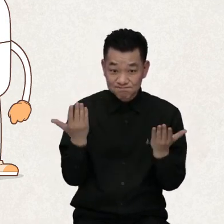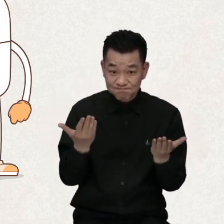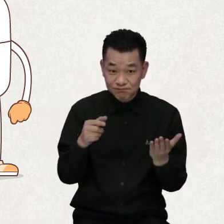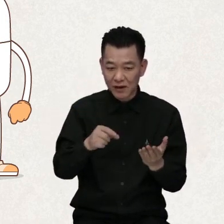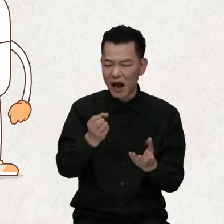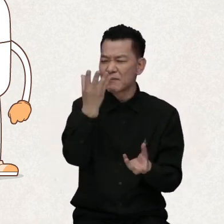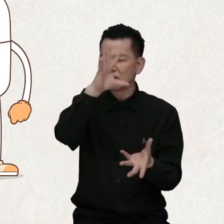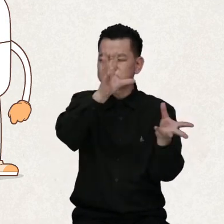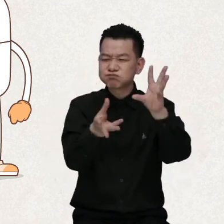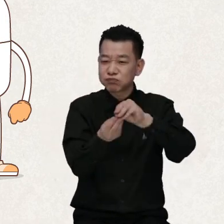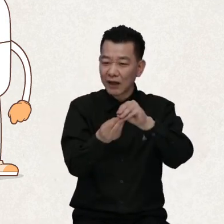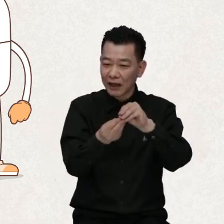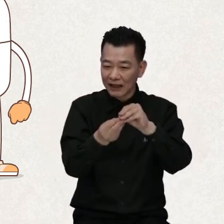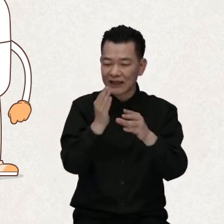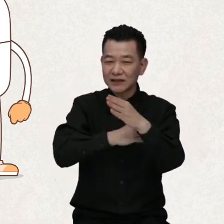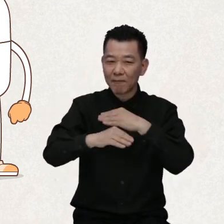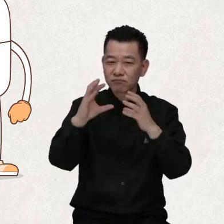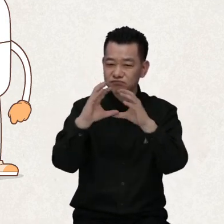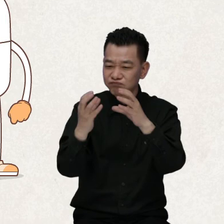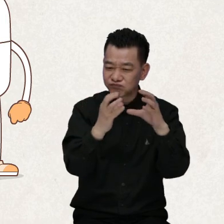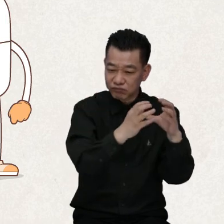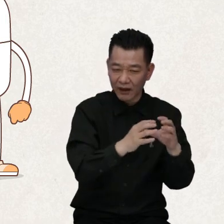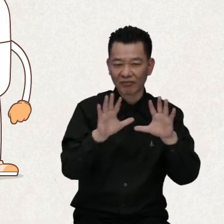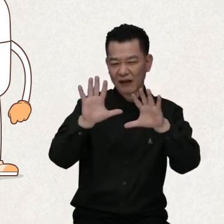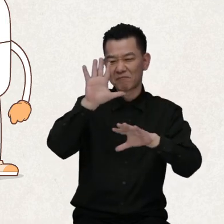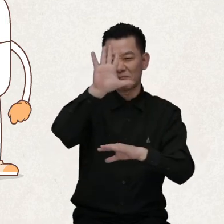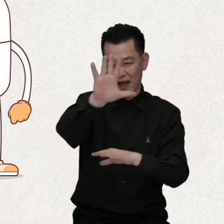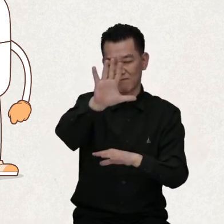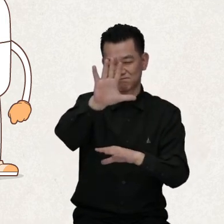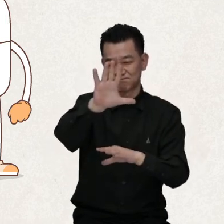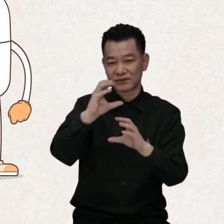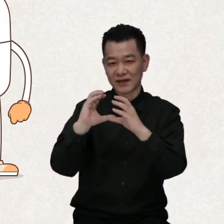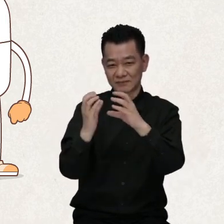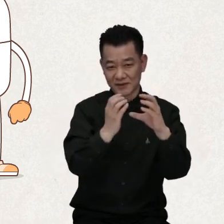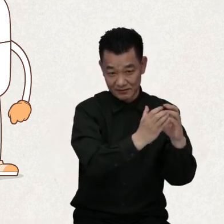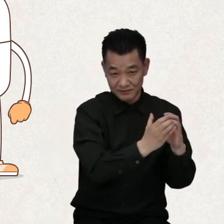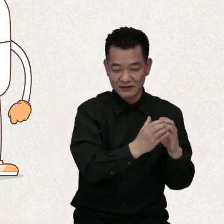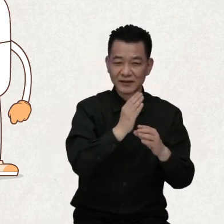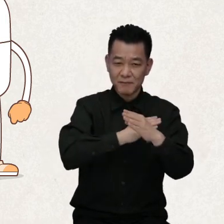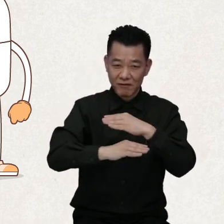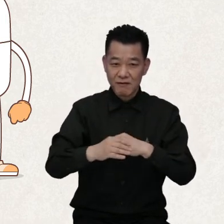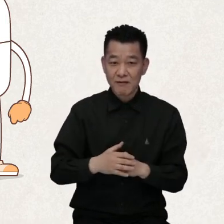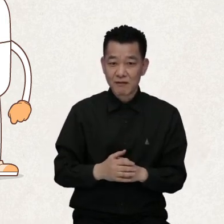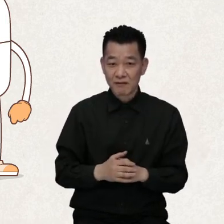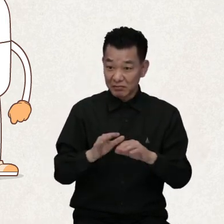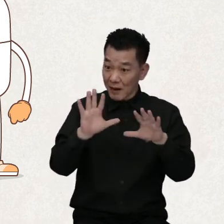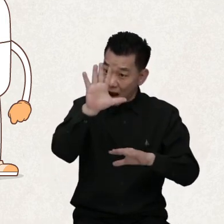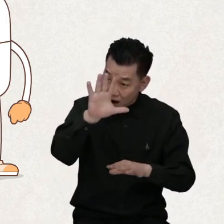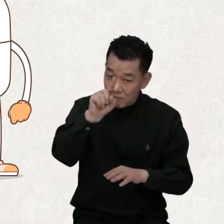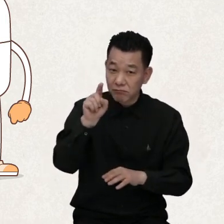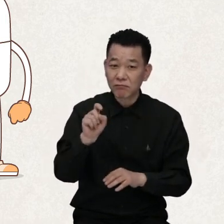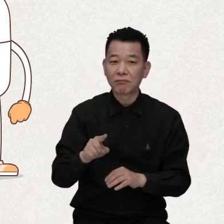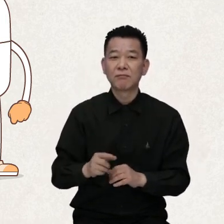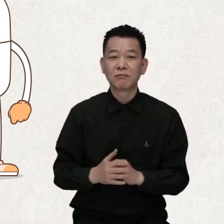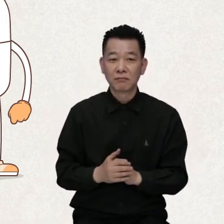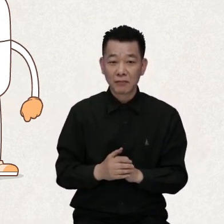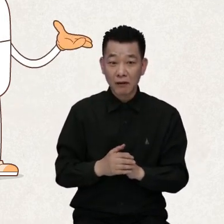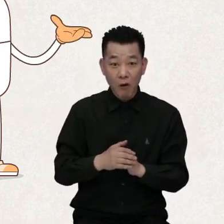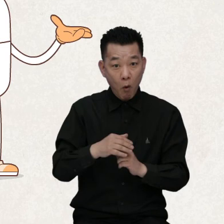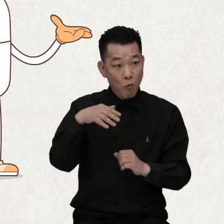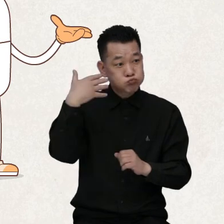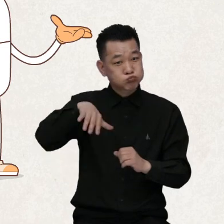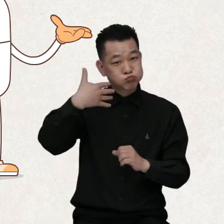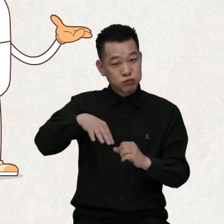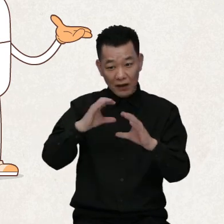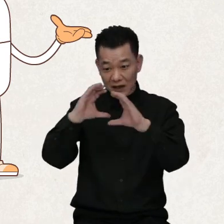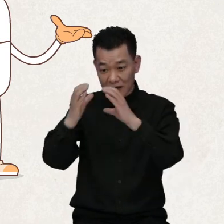of disabilities are classified in Korea? A total of 15 types. 15 types? There